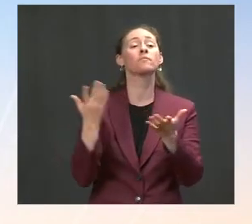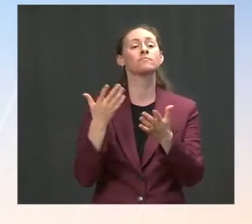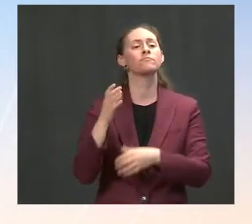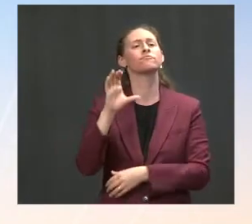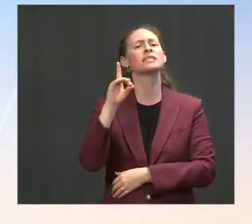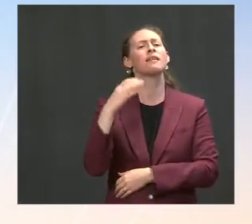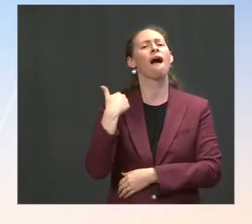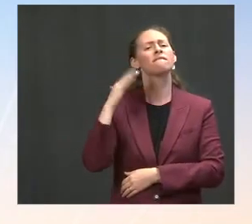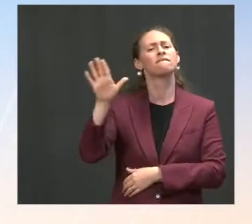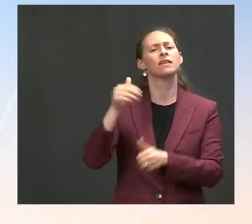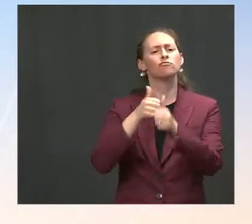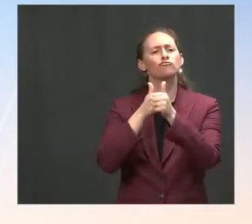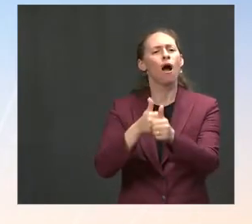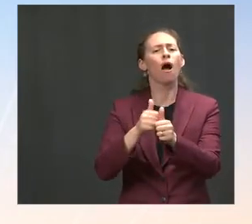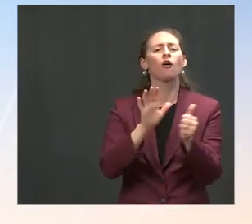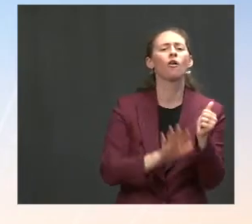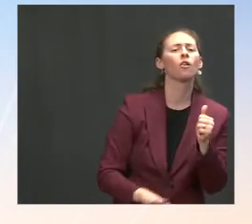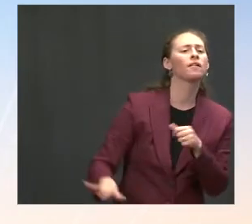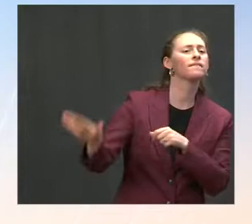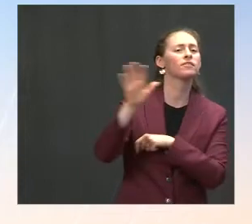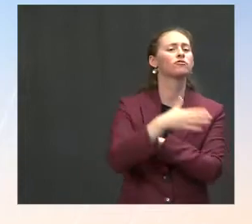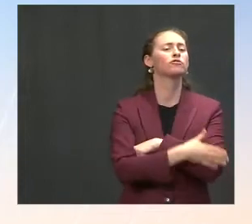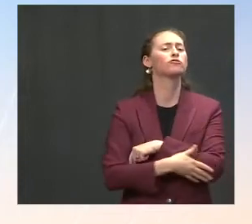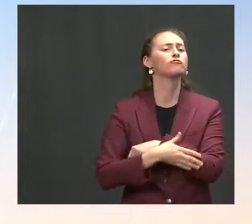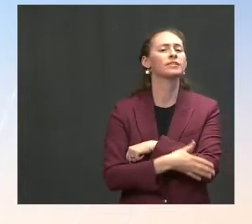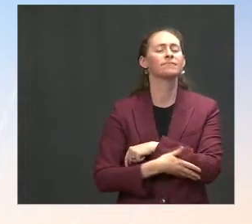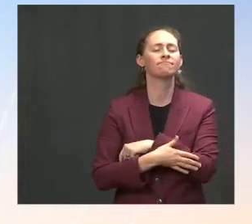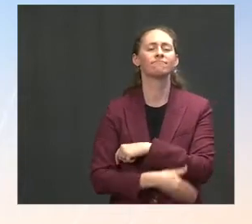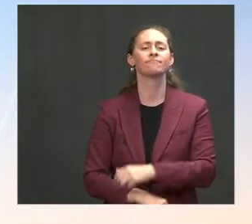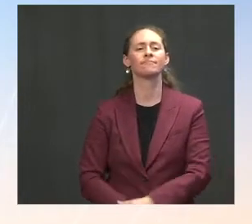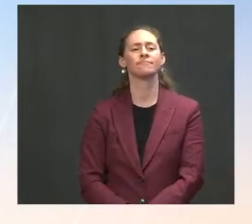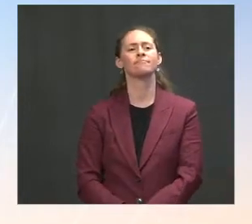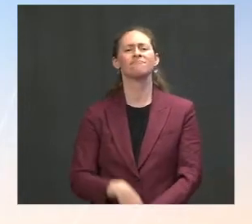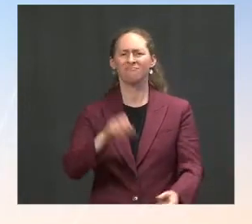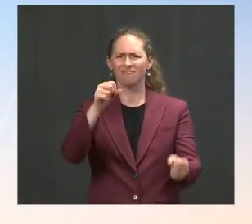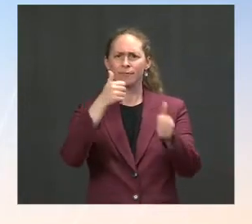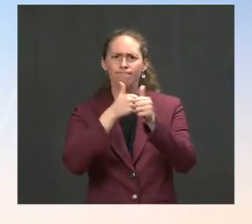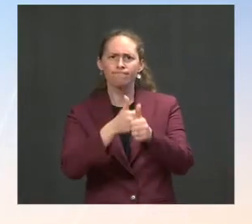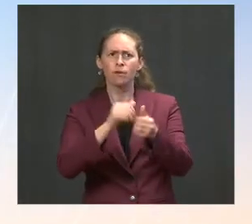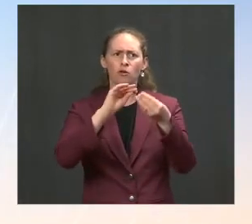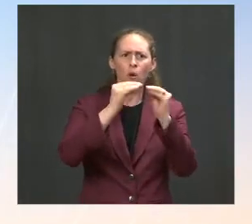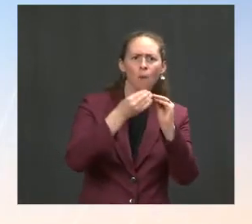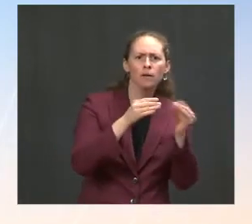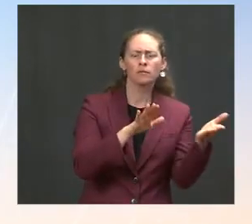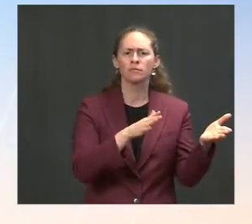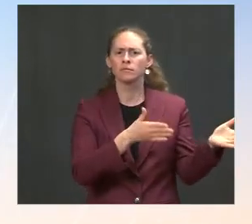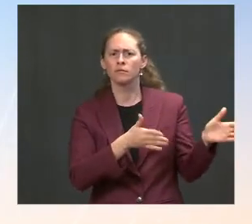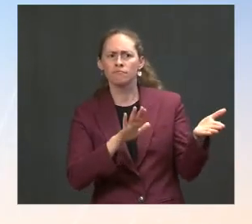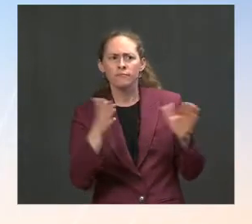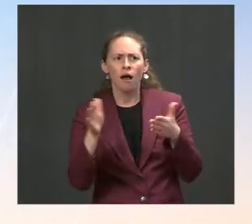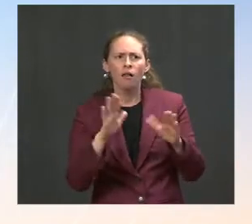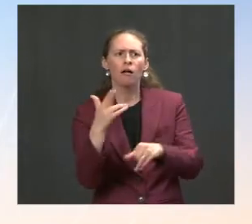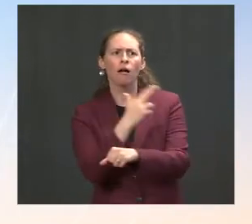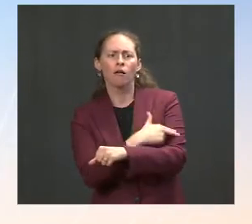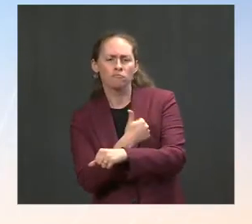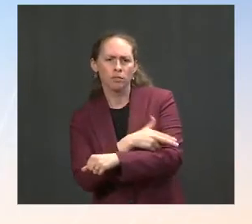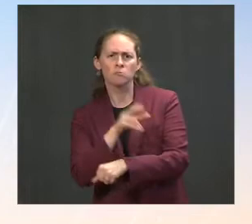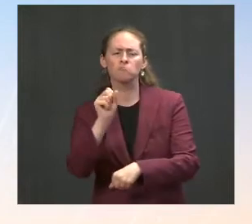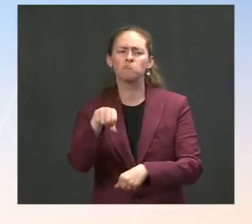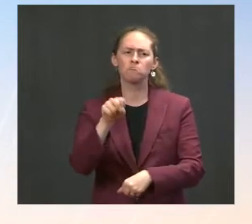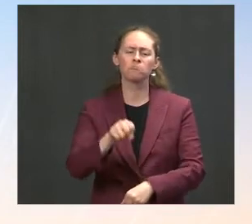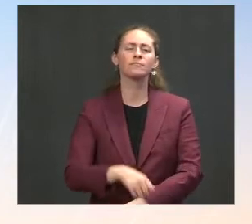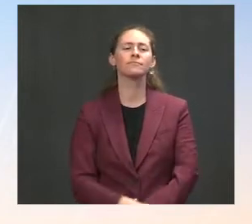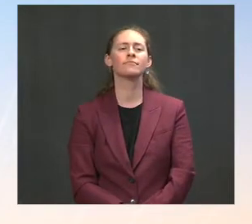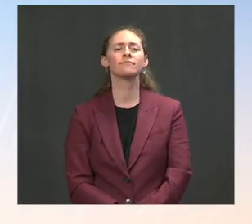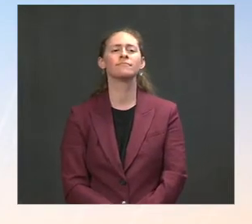the country, of course, hospitalizations and deaths, as we have seen. They also do a great deal of tracking in cohorts